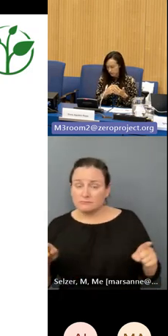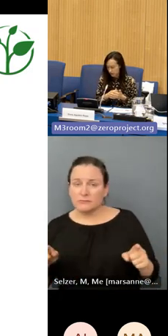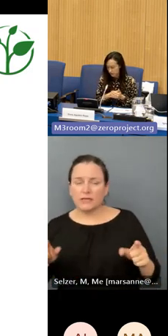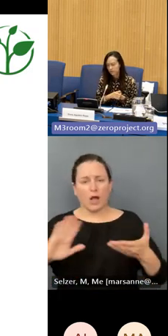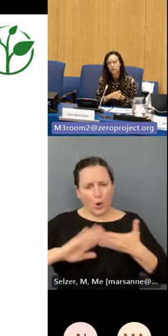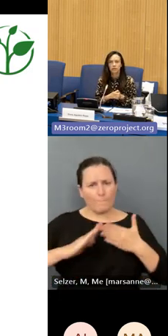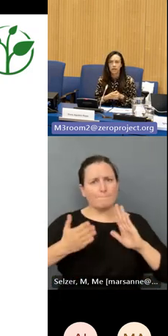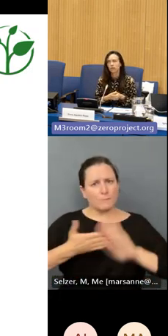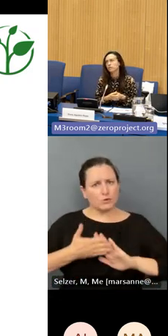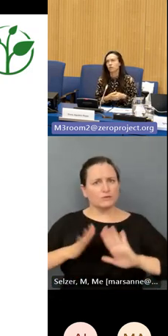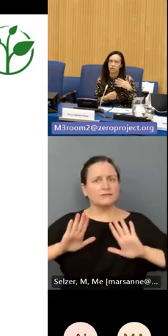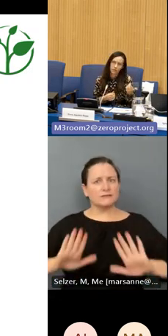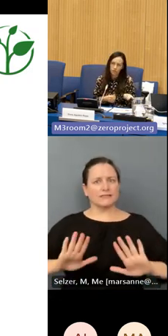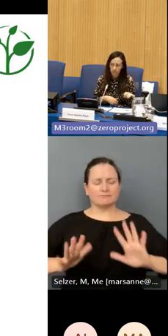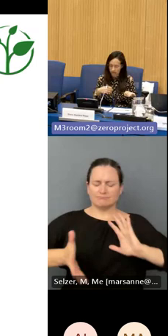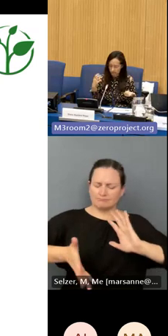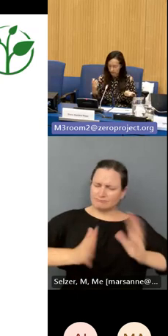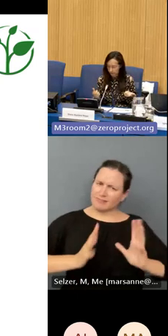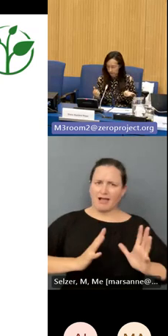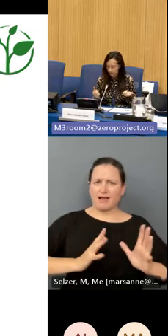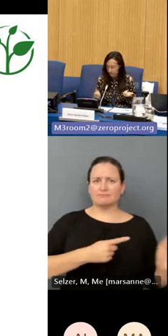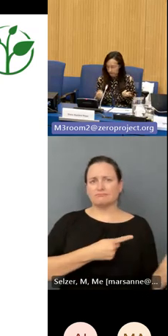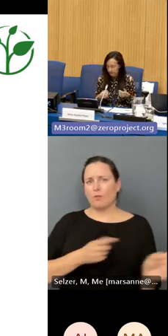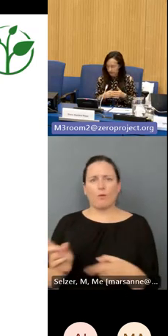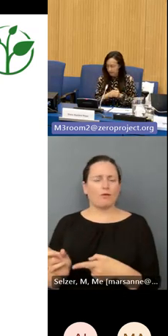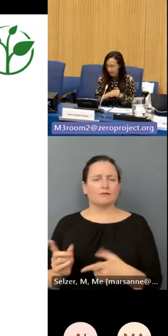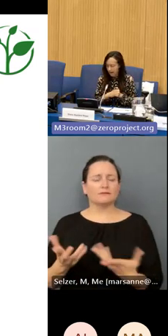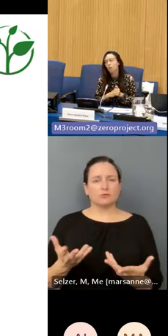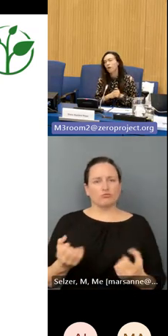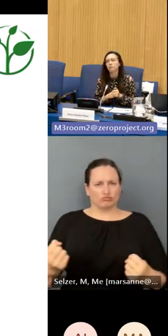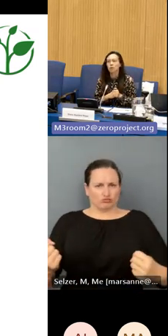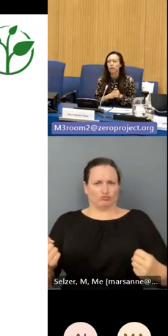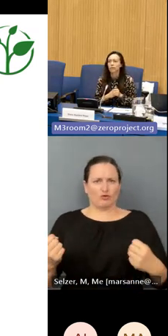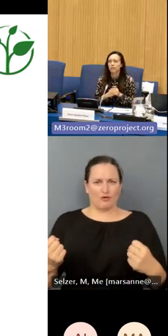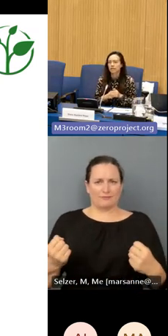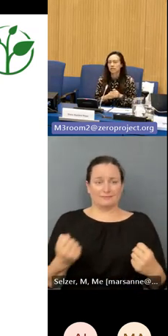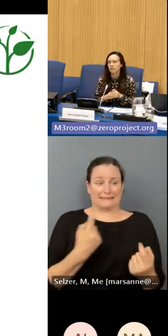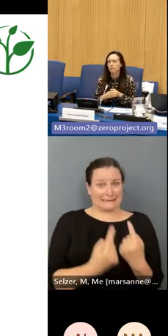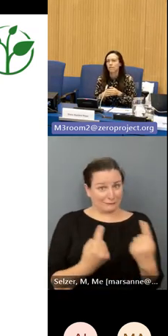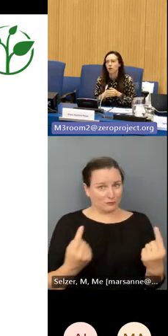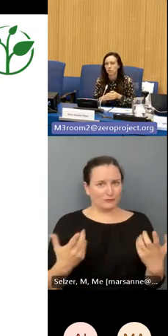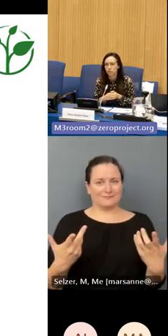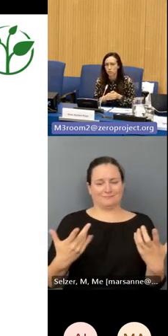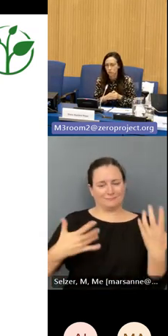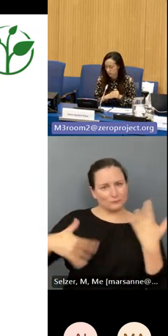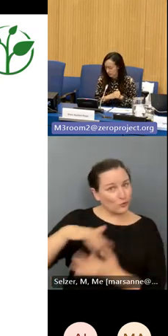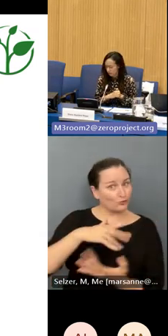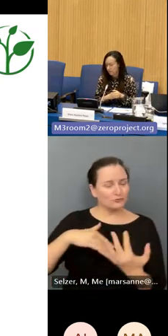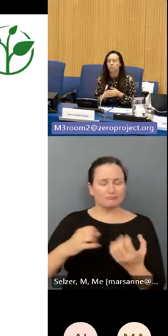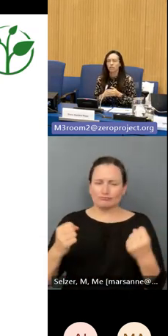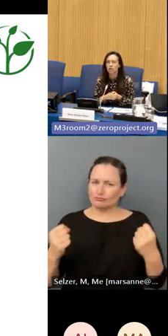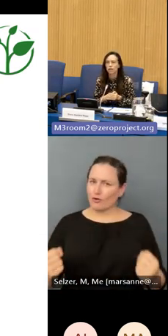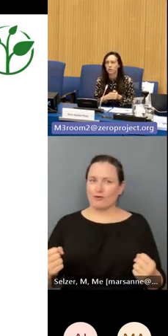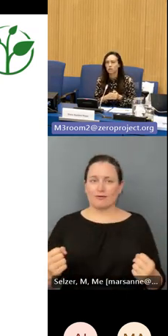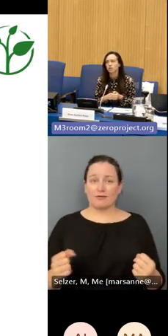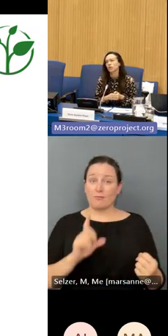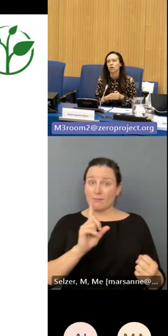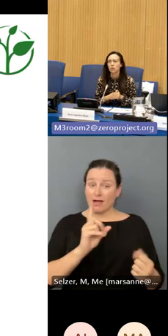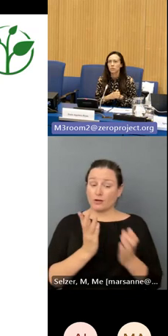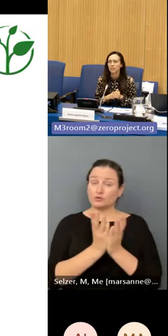it is very powerful also individually and socially and way more if it begins from the school from